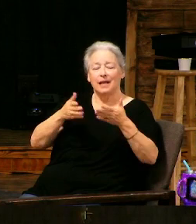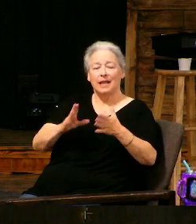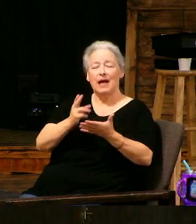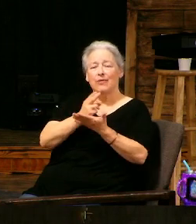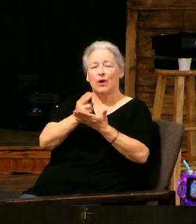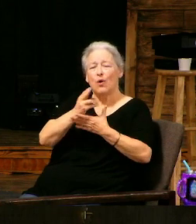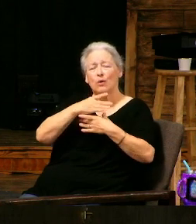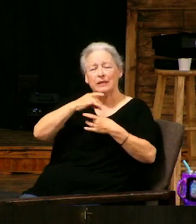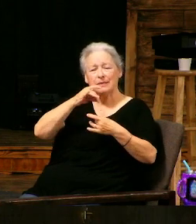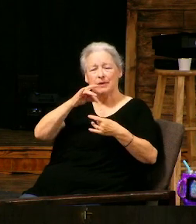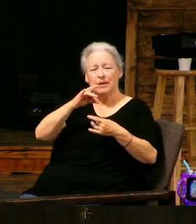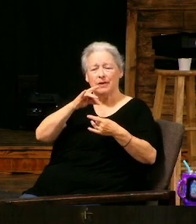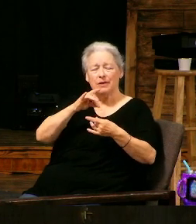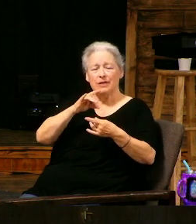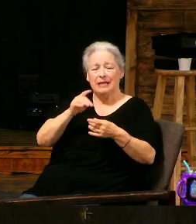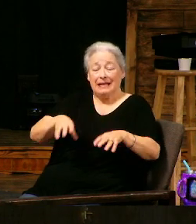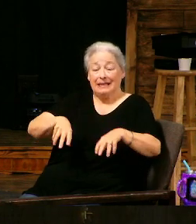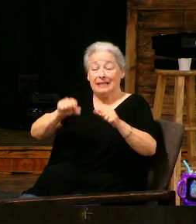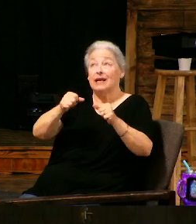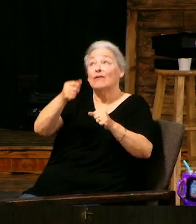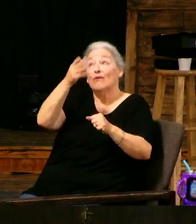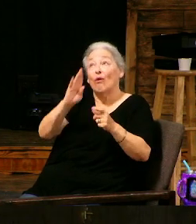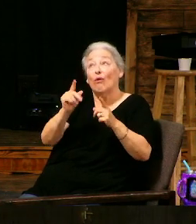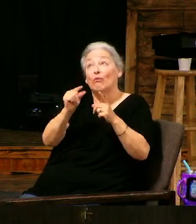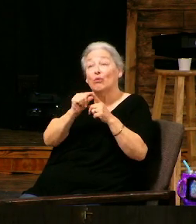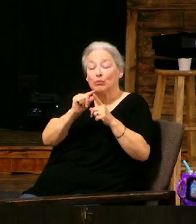and change my heart.